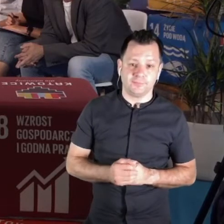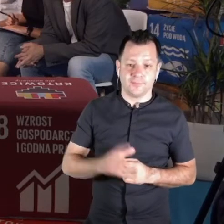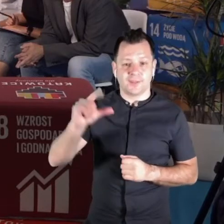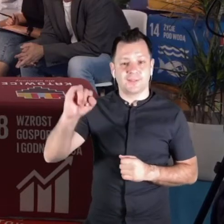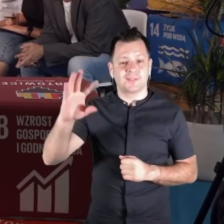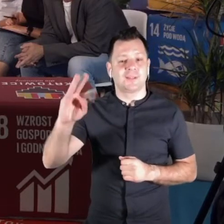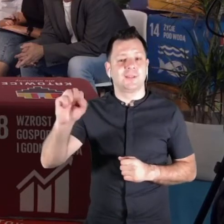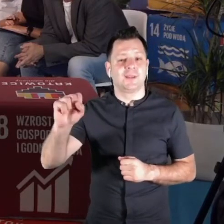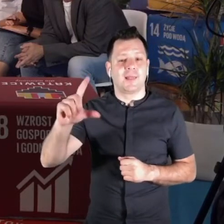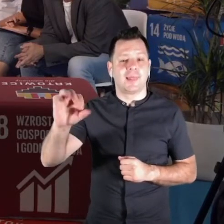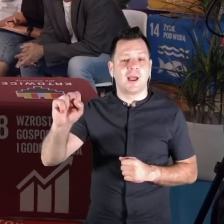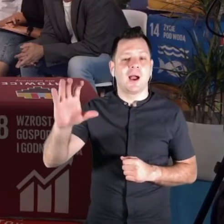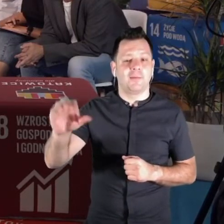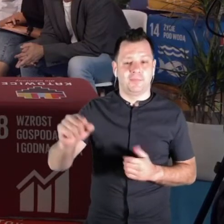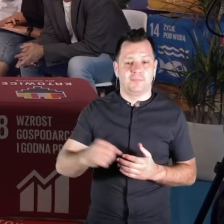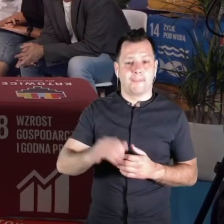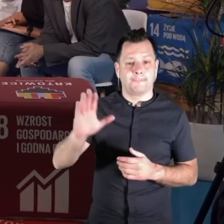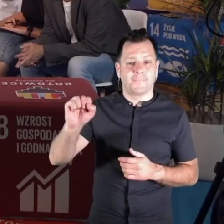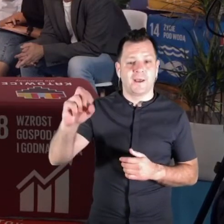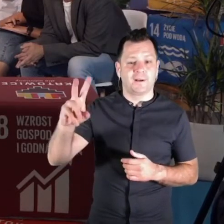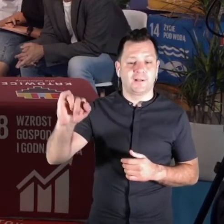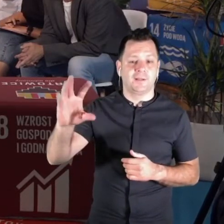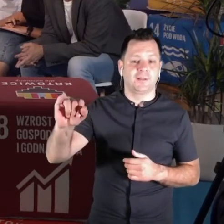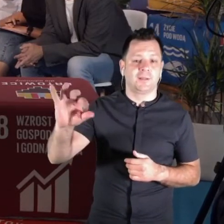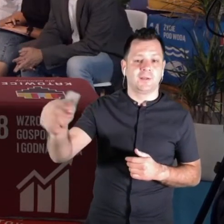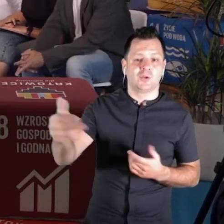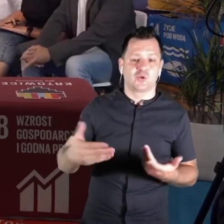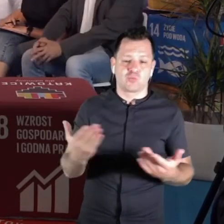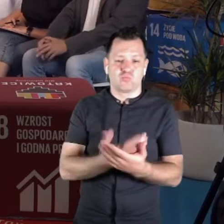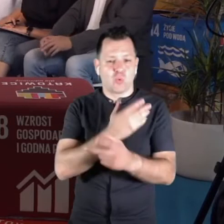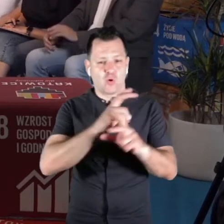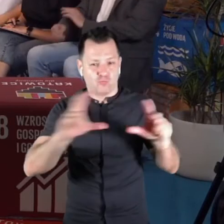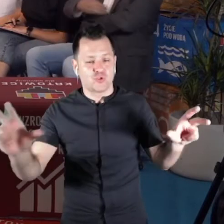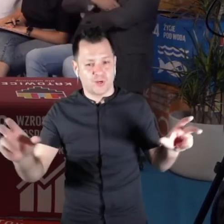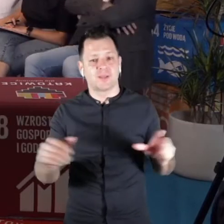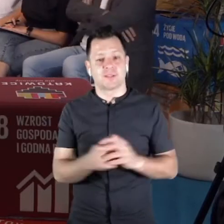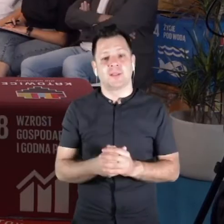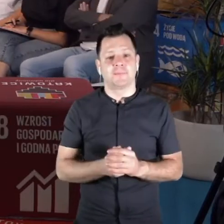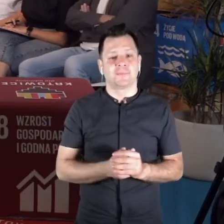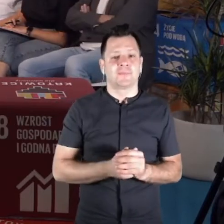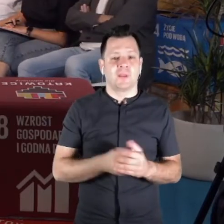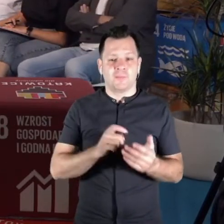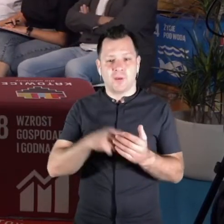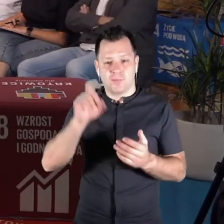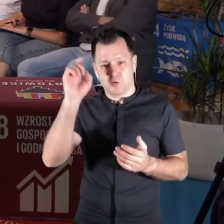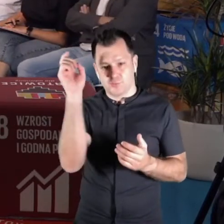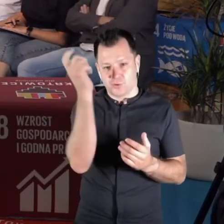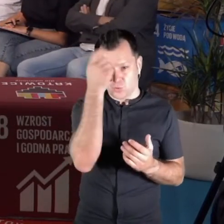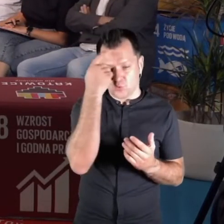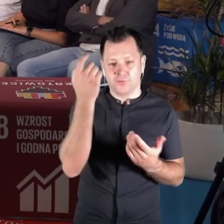innovation lab for the city of the future. We work mostly with the city of Berlin. The City Lab